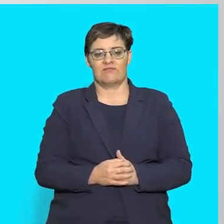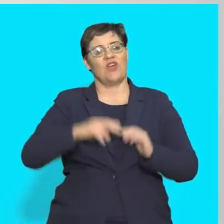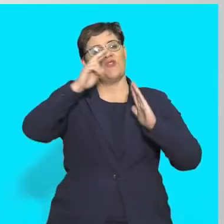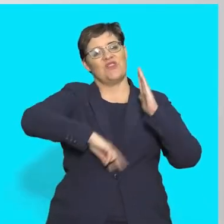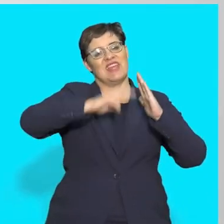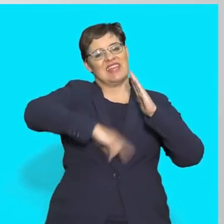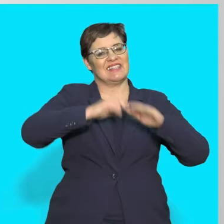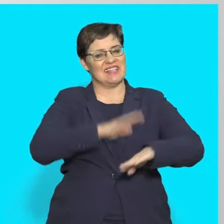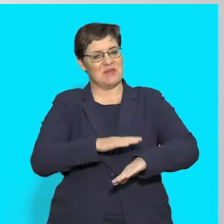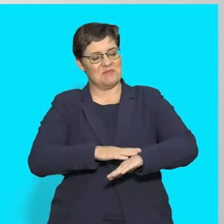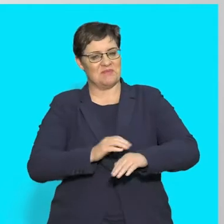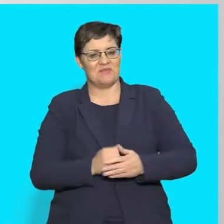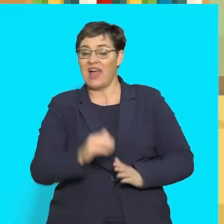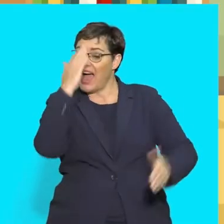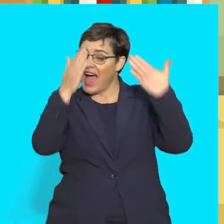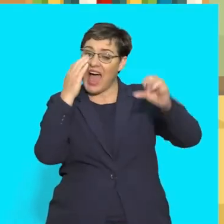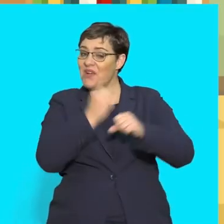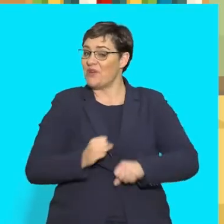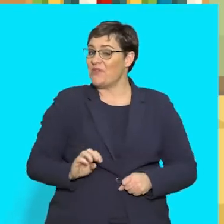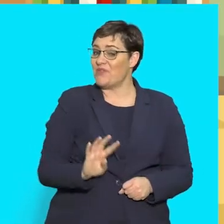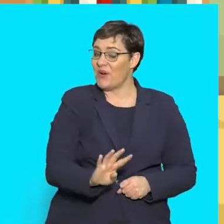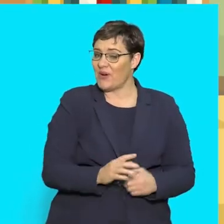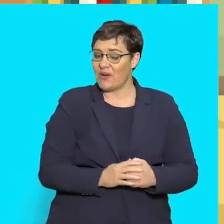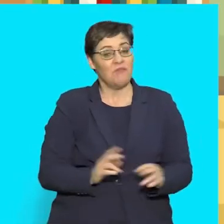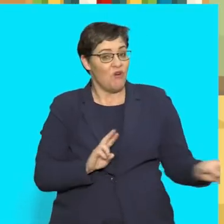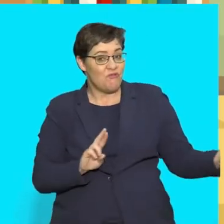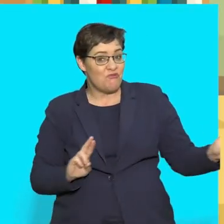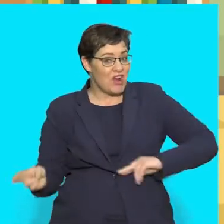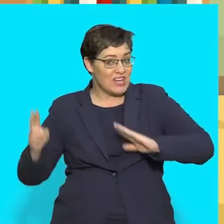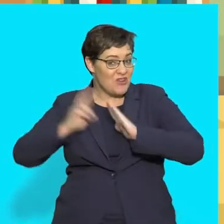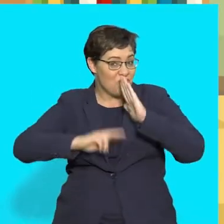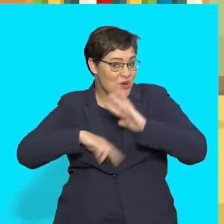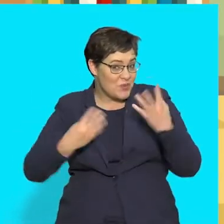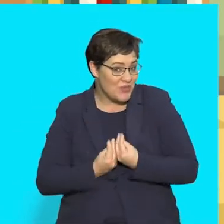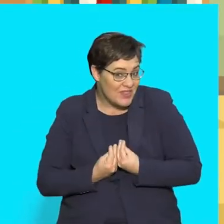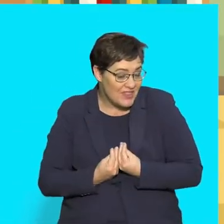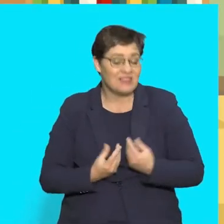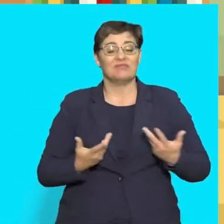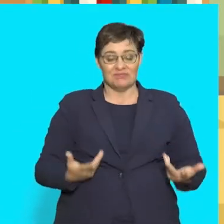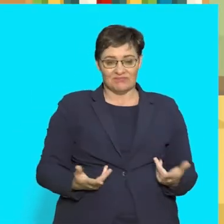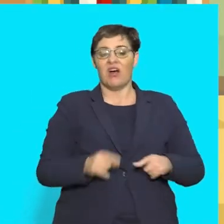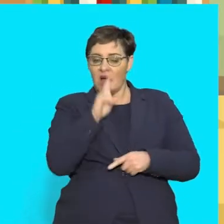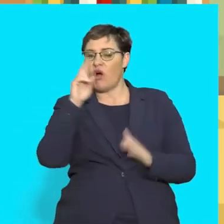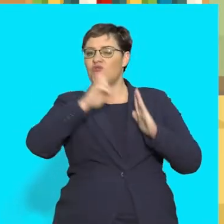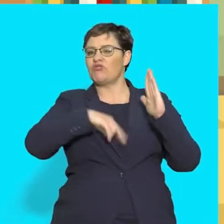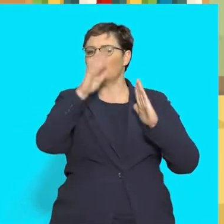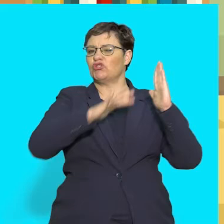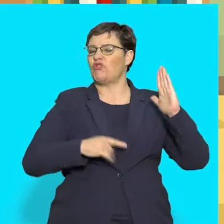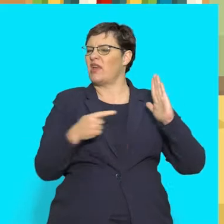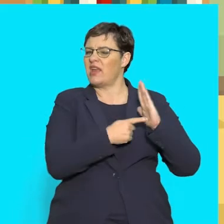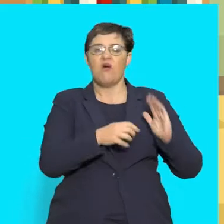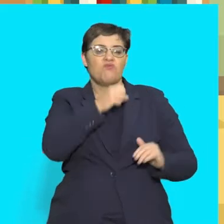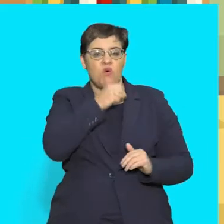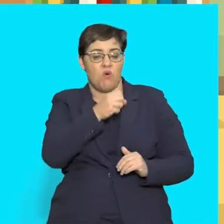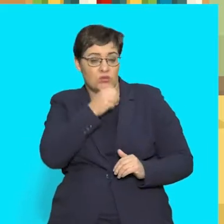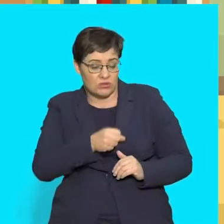Reading time. Hello, Grade 4s. Are you ready to read with me? We are going to read a story about some